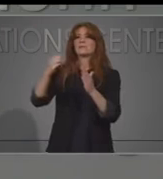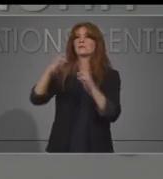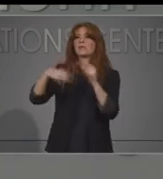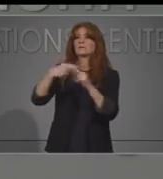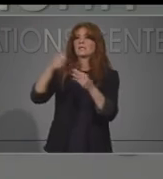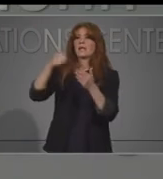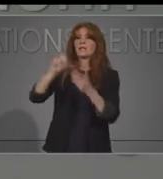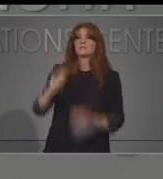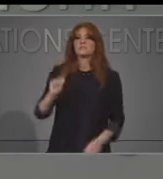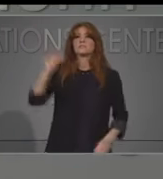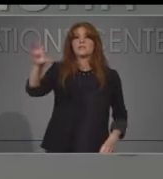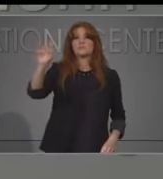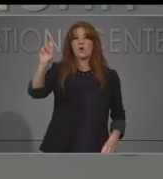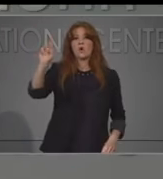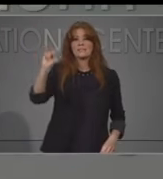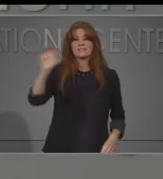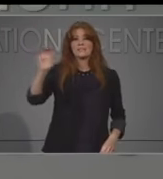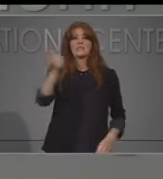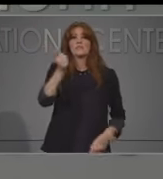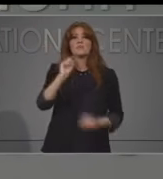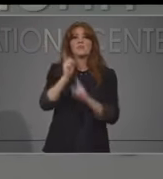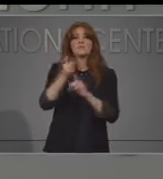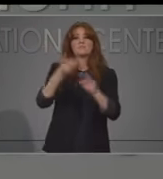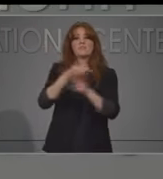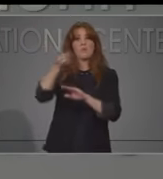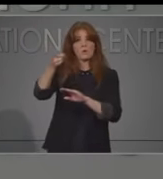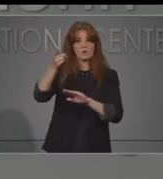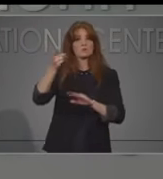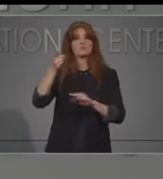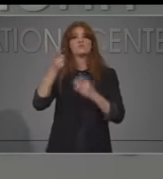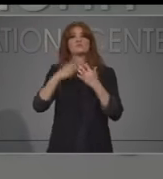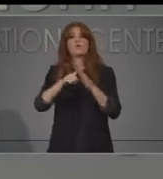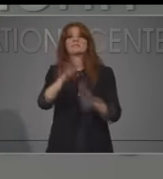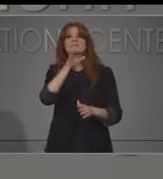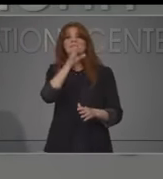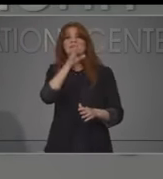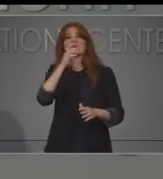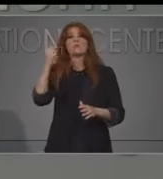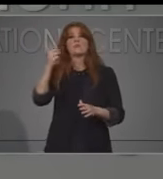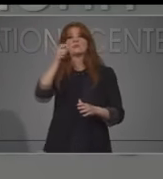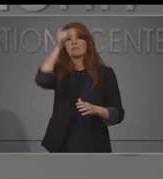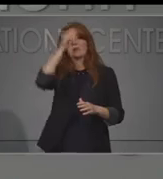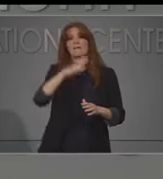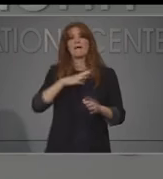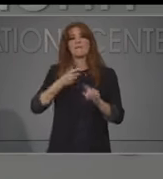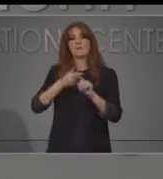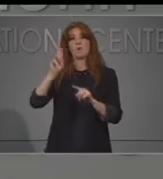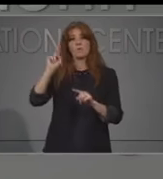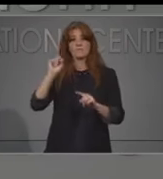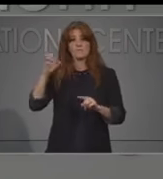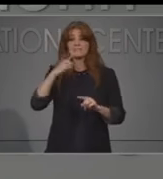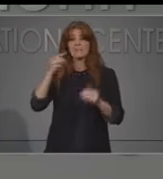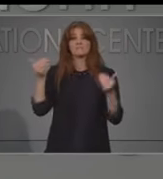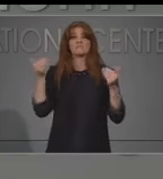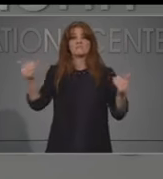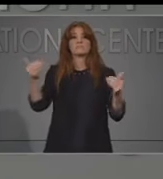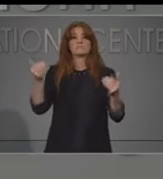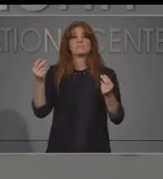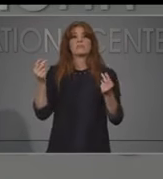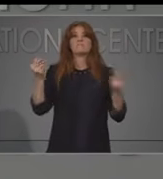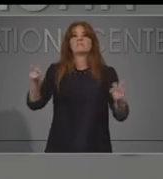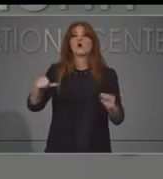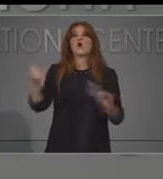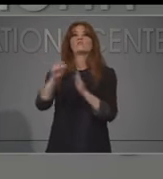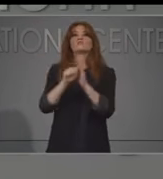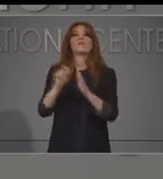the RNC today. A few minutes before you started speaking, the chairwoman of the RNC said they are going to go forward with visiting other states